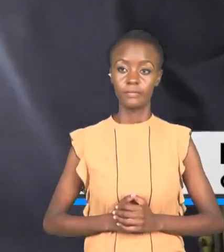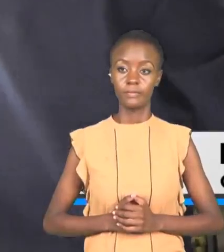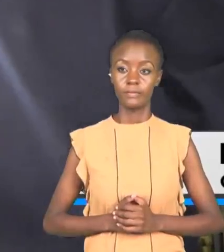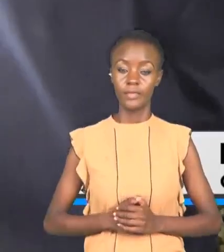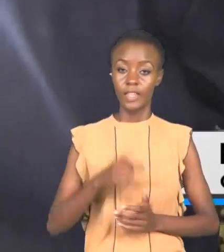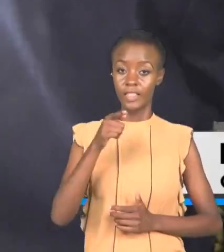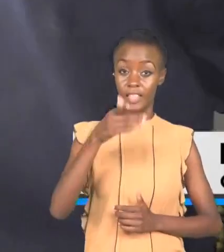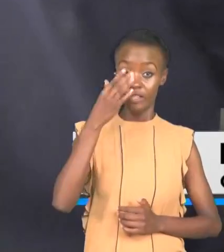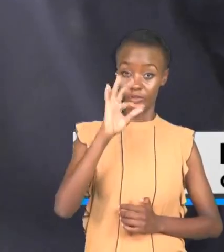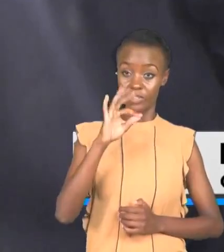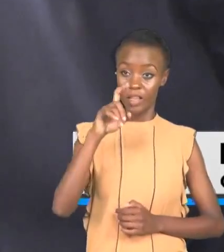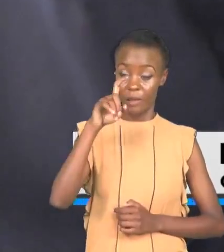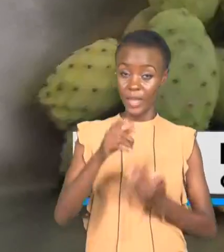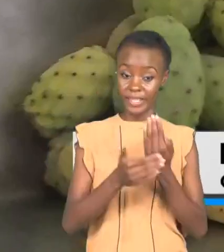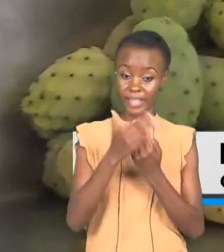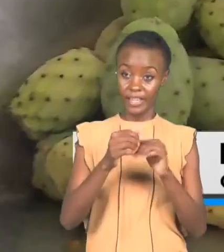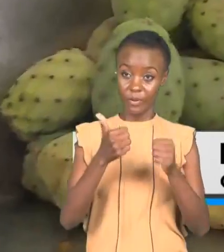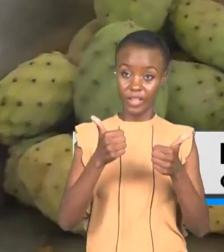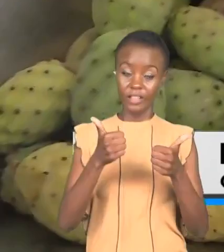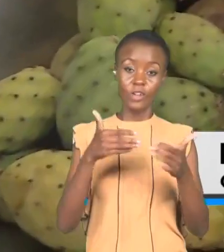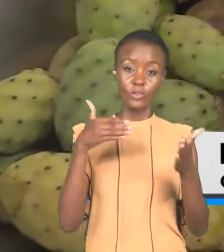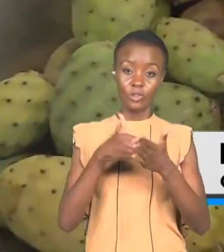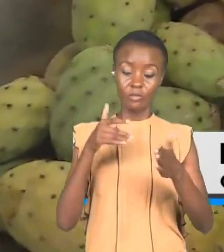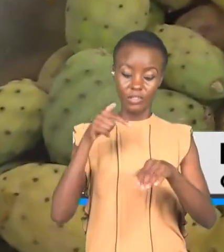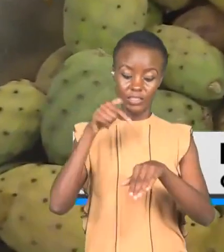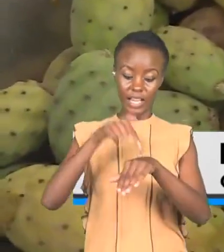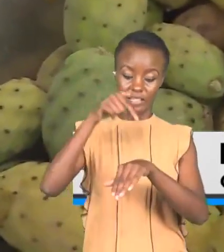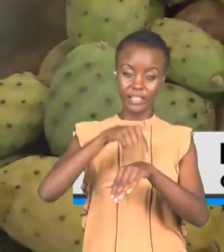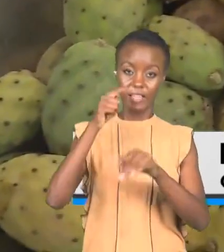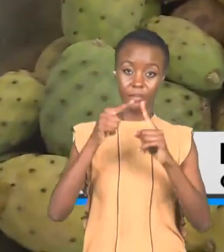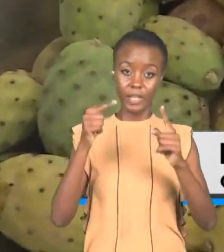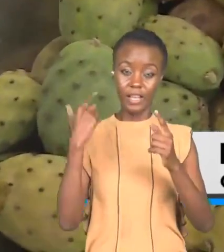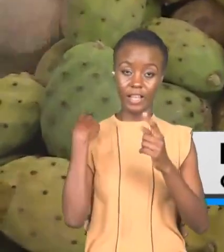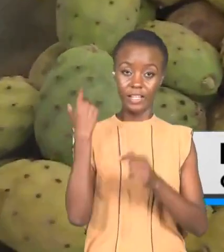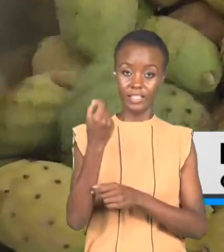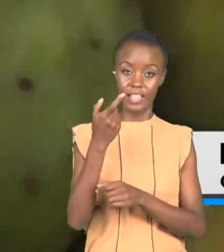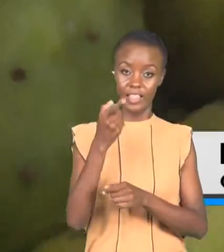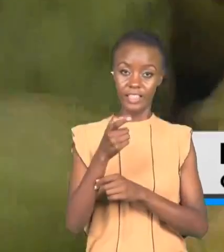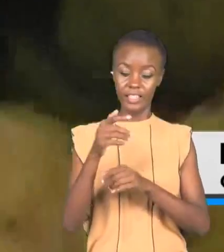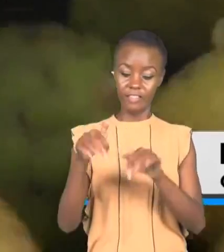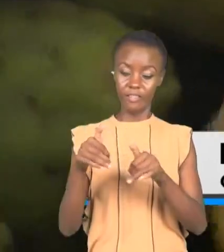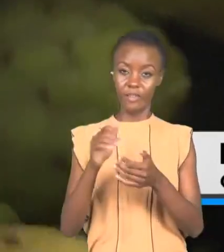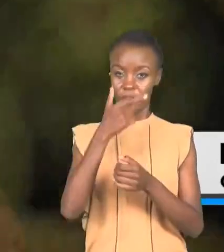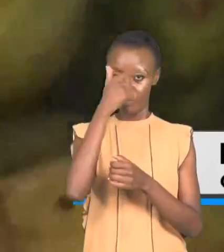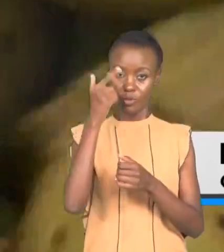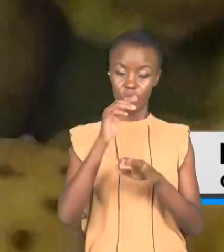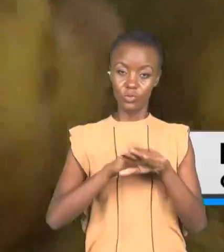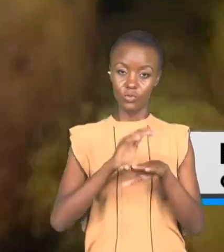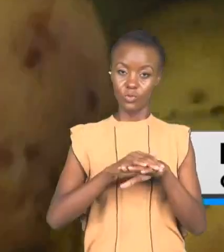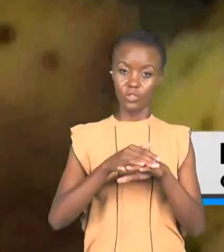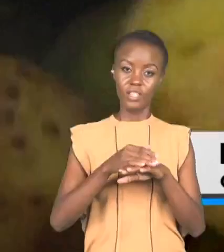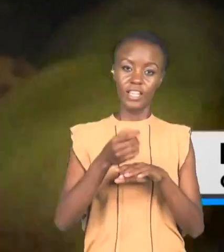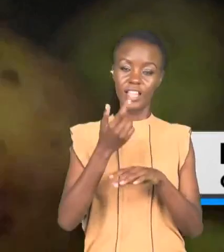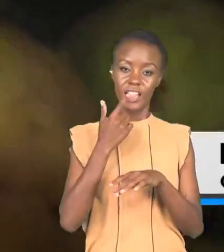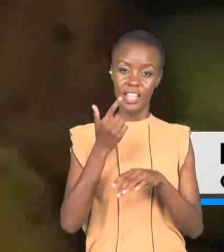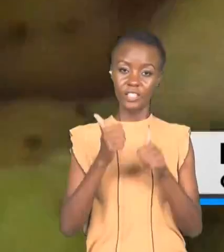The fruit must be handled carefully to avoid being pricked by the sharp spines, and until recently it was harvested for its tasty sweet flesh, which only